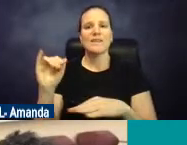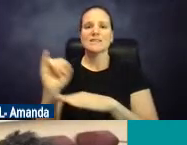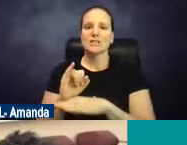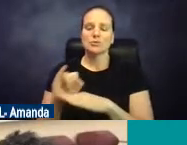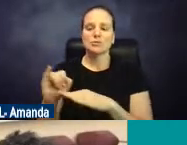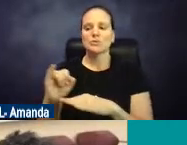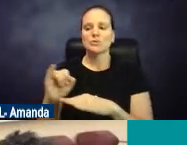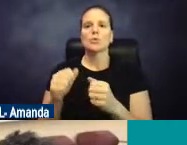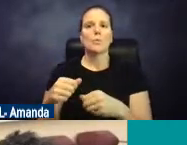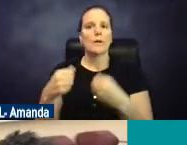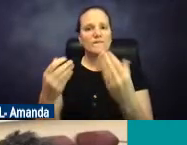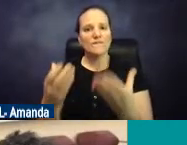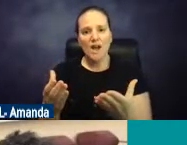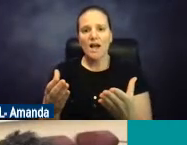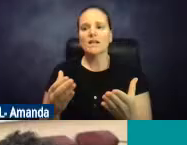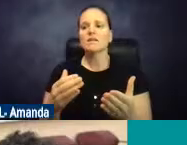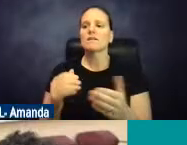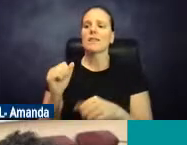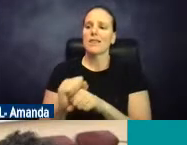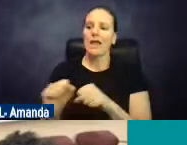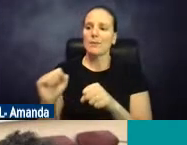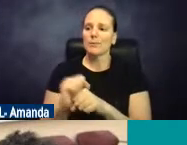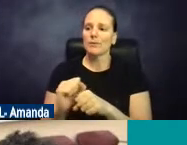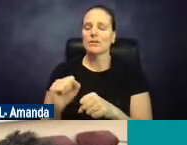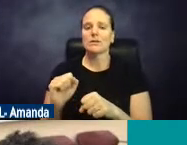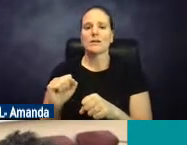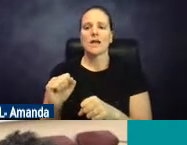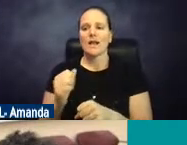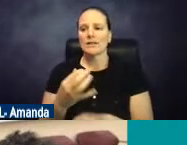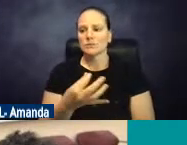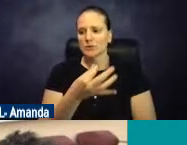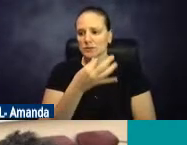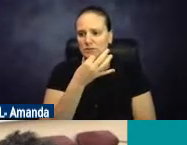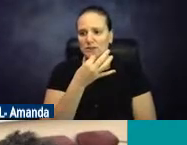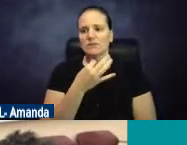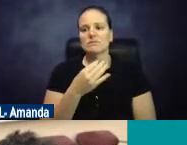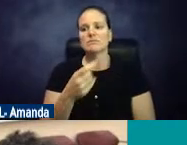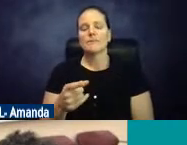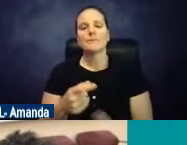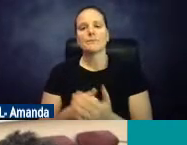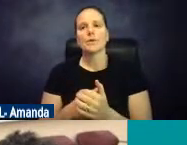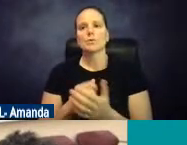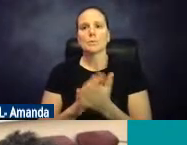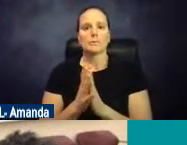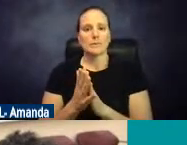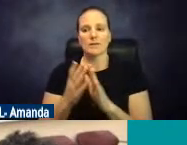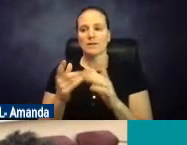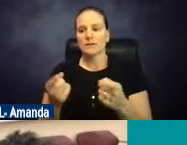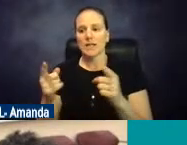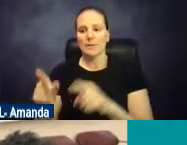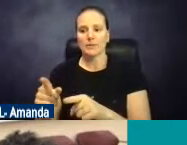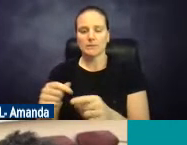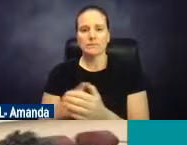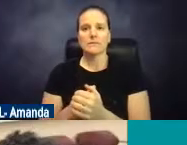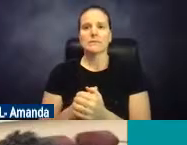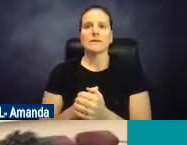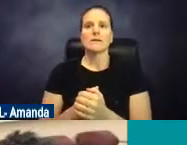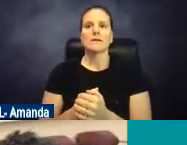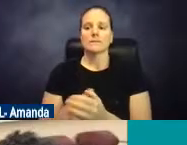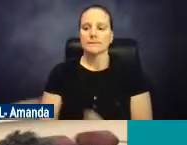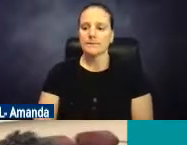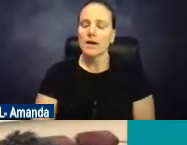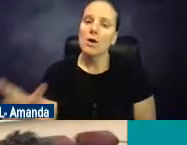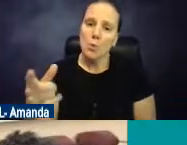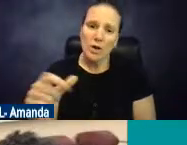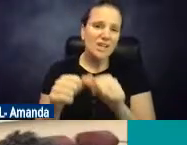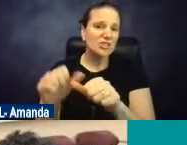to provide labor and expertise to make this happen in the future. So we are continuing to